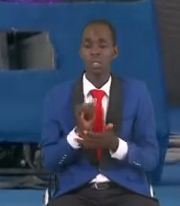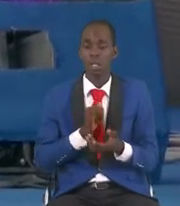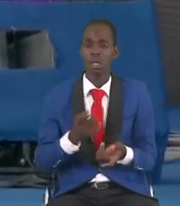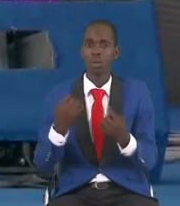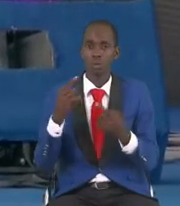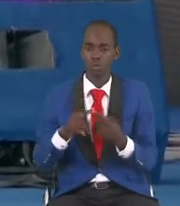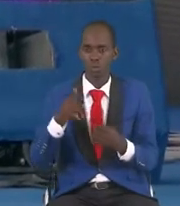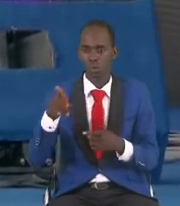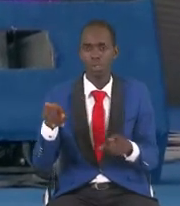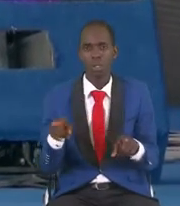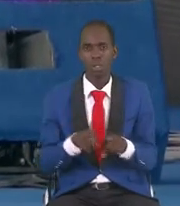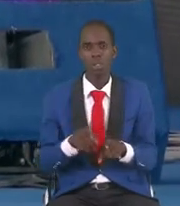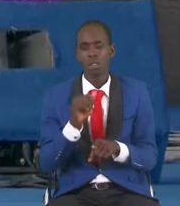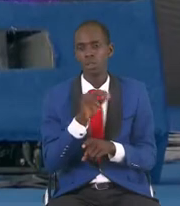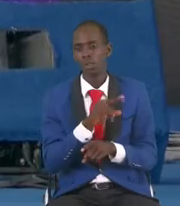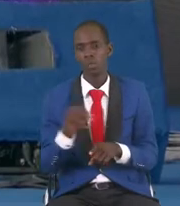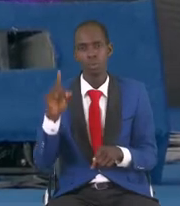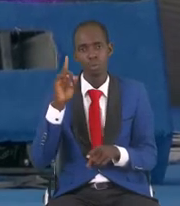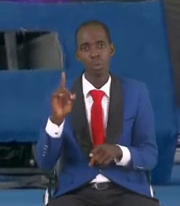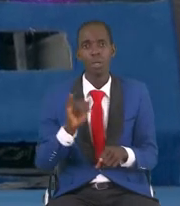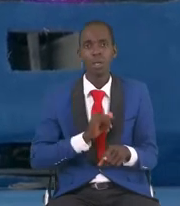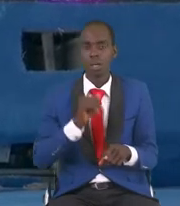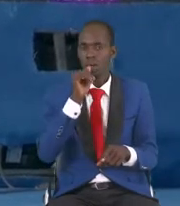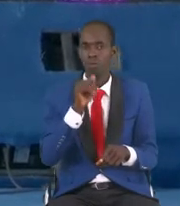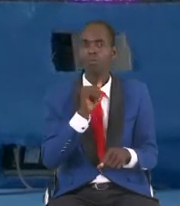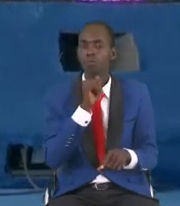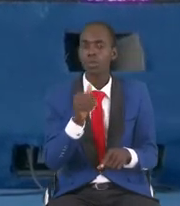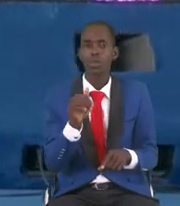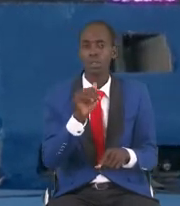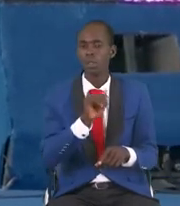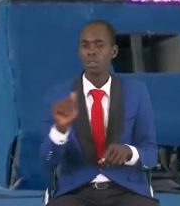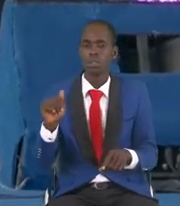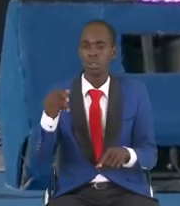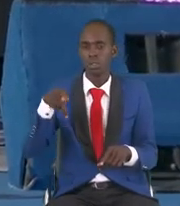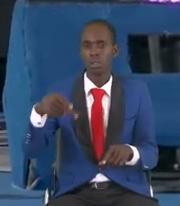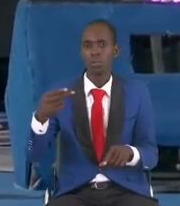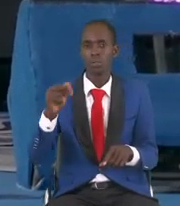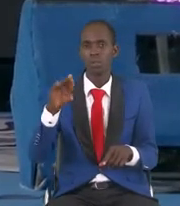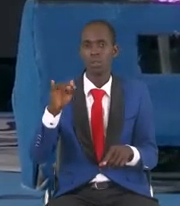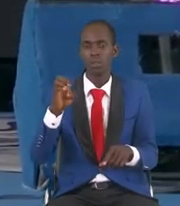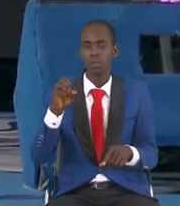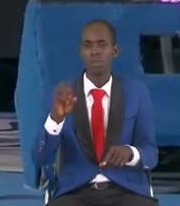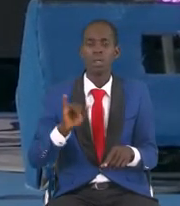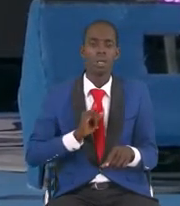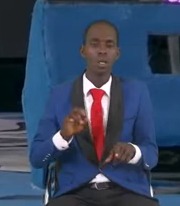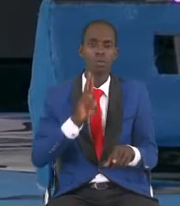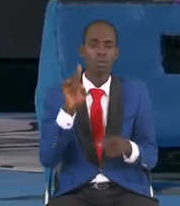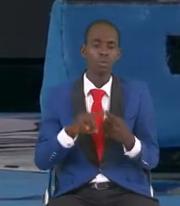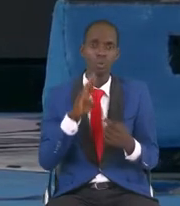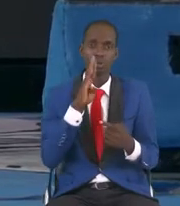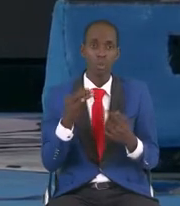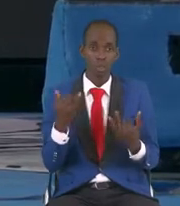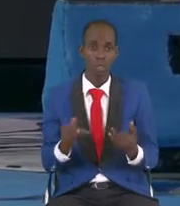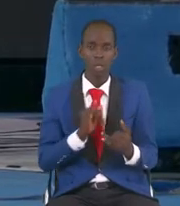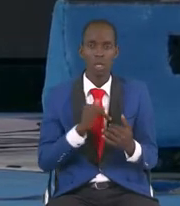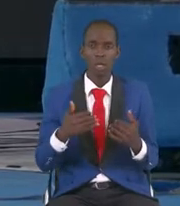man. I'm not a Pharisee like I used to be. And now I have had experience